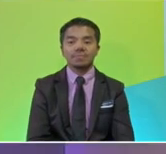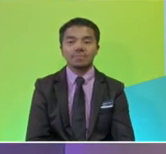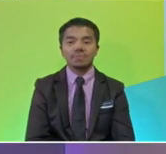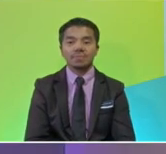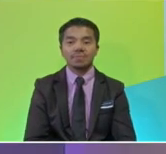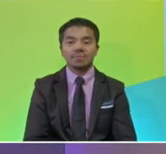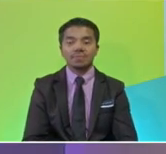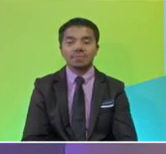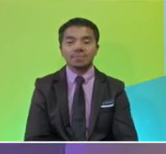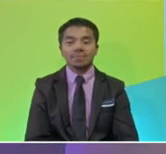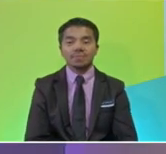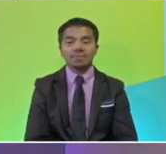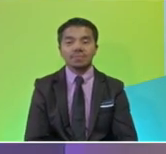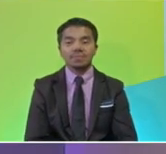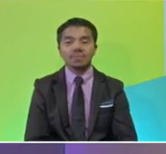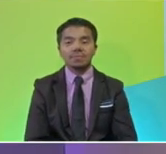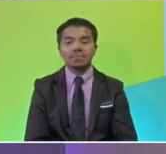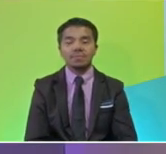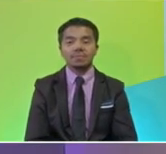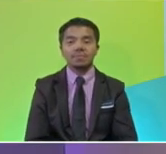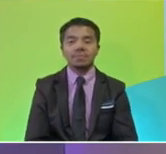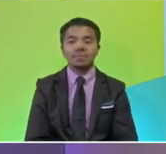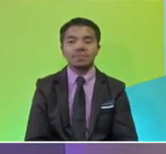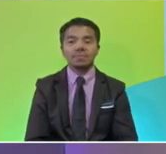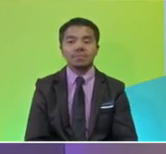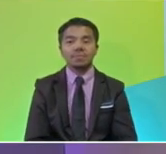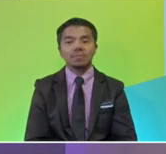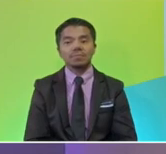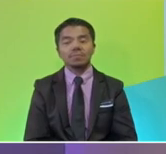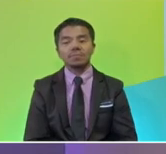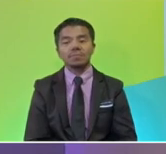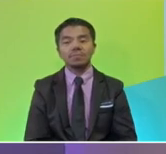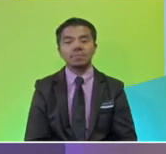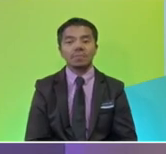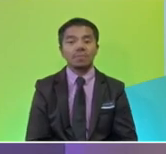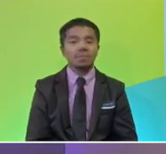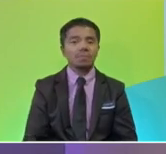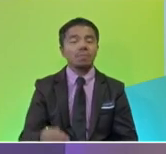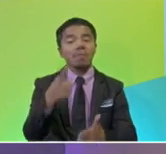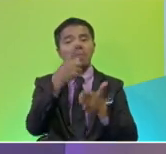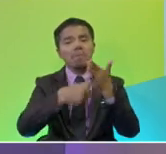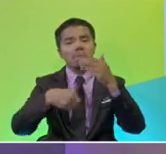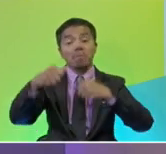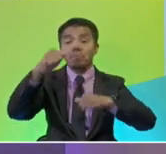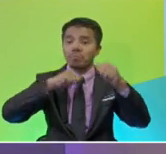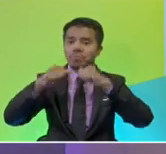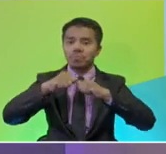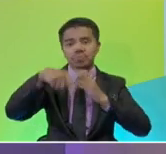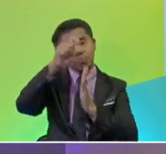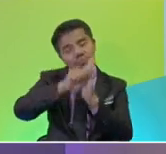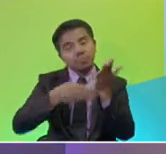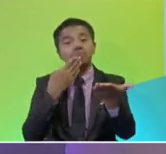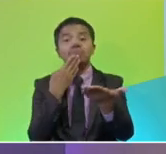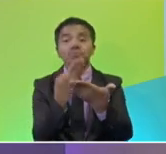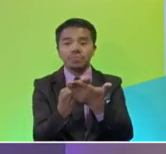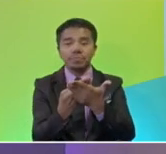that when you have this kind of activity, two short texts and you have to identify specific information, so you